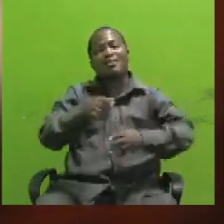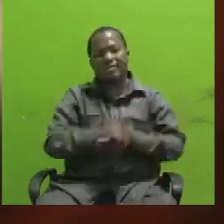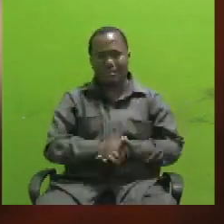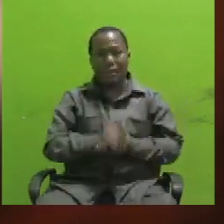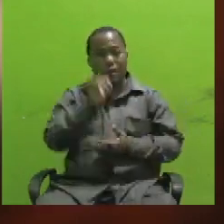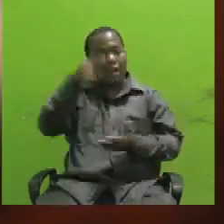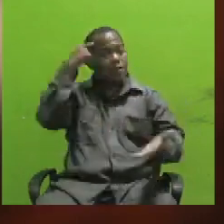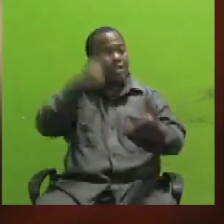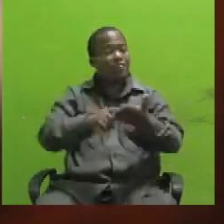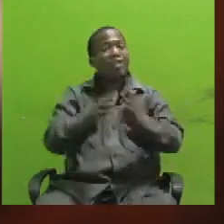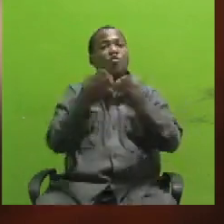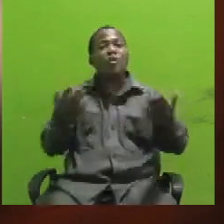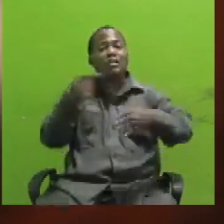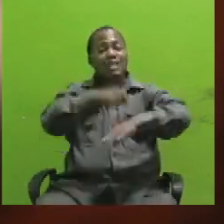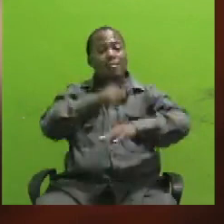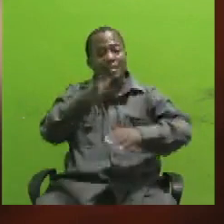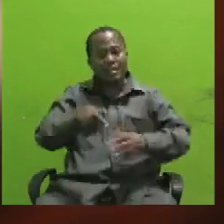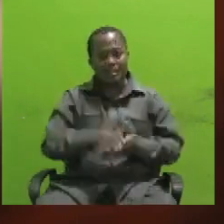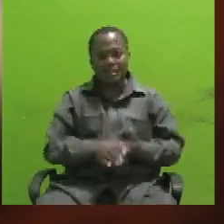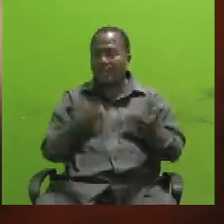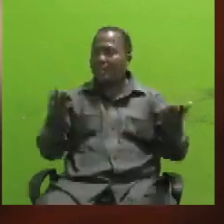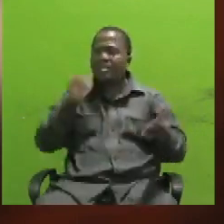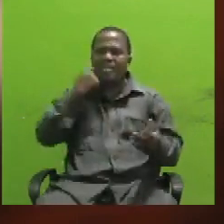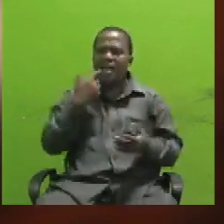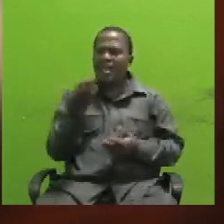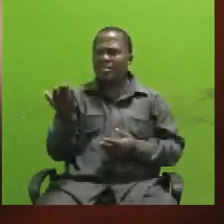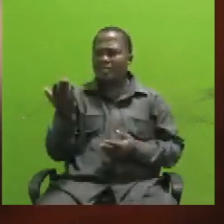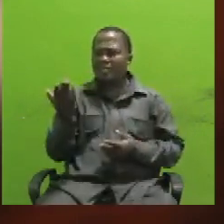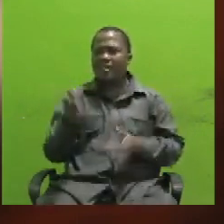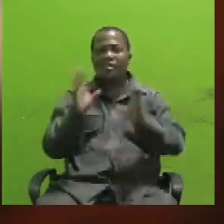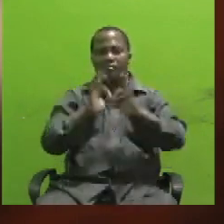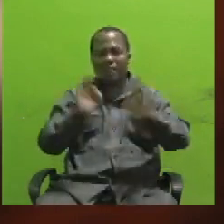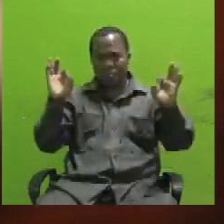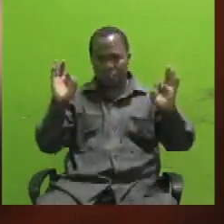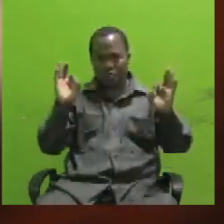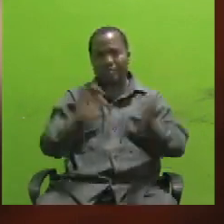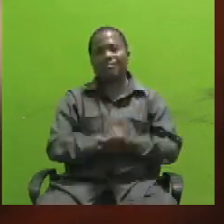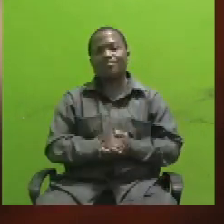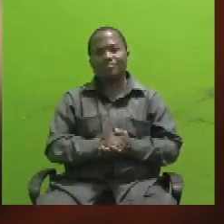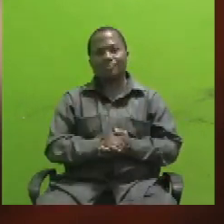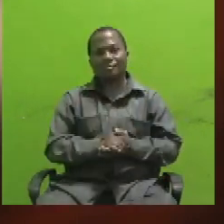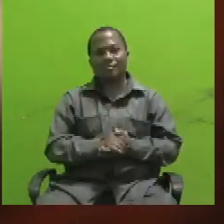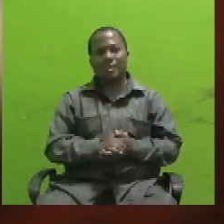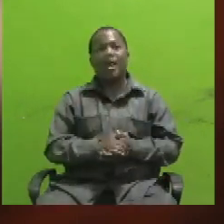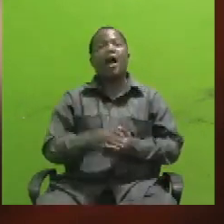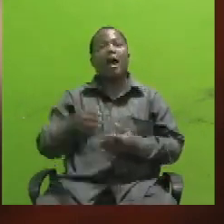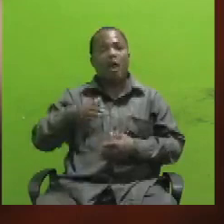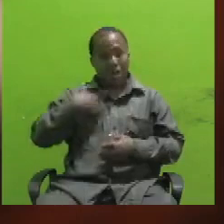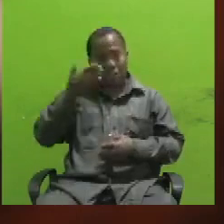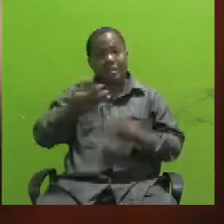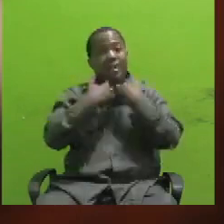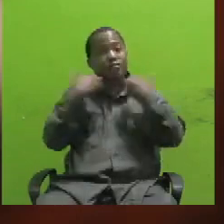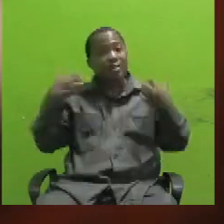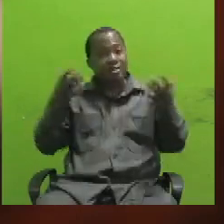you define what time is? Yes, can you try? Very good, Abdul Sattar. I want to hear your voice.